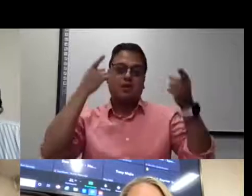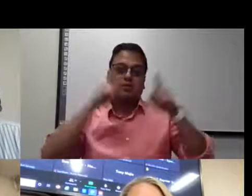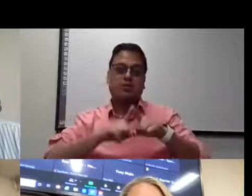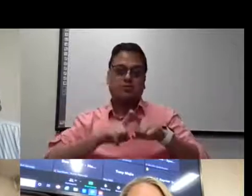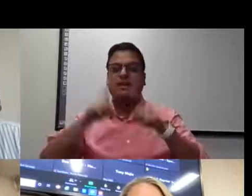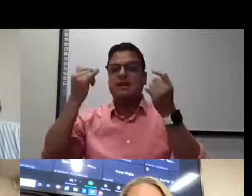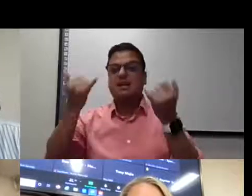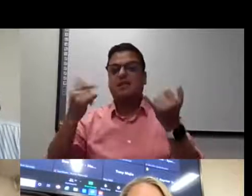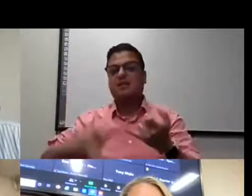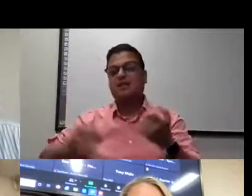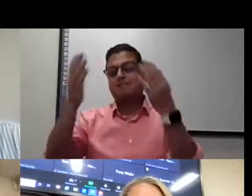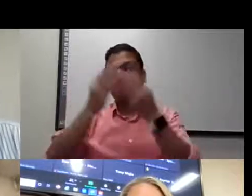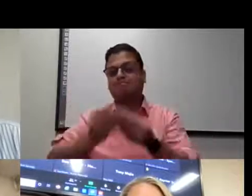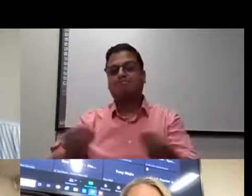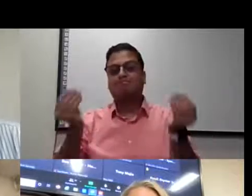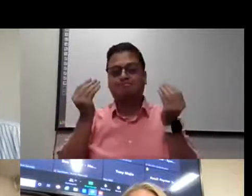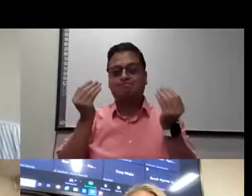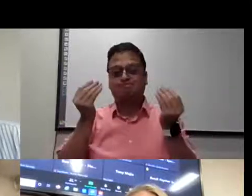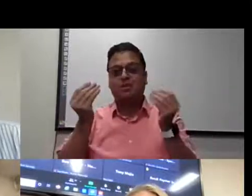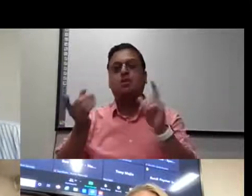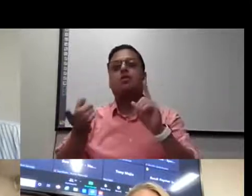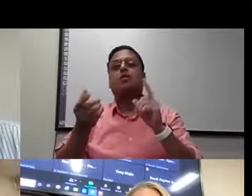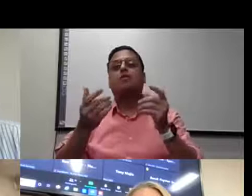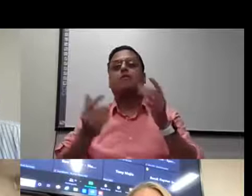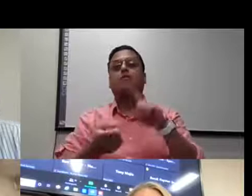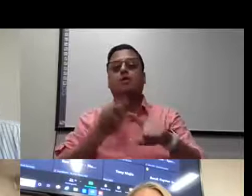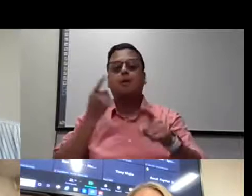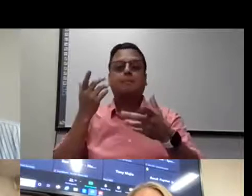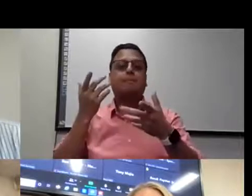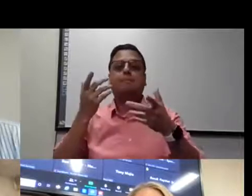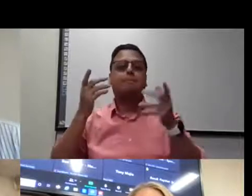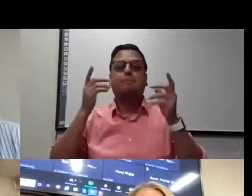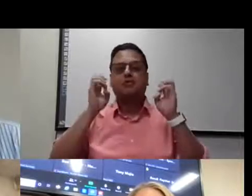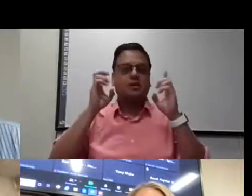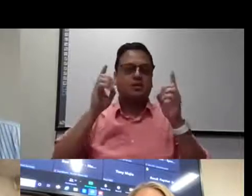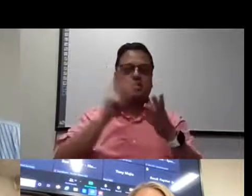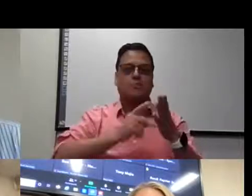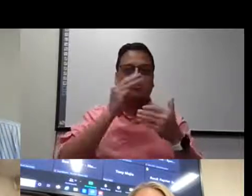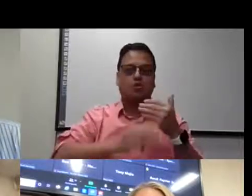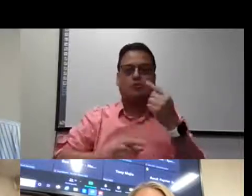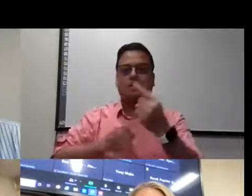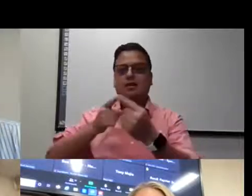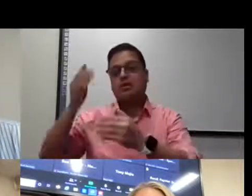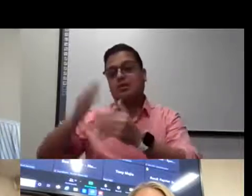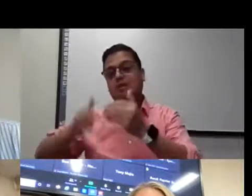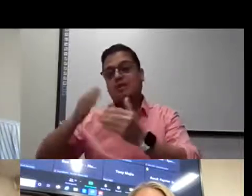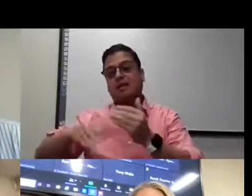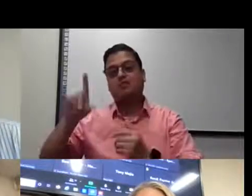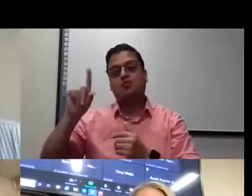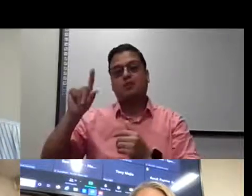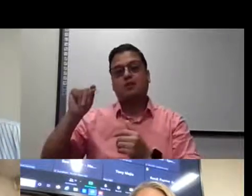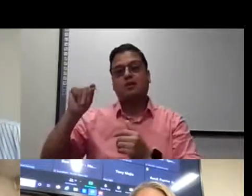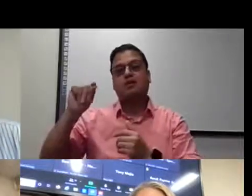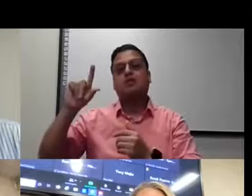of all claims and issues arising from or related to the educational program through the end of the 21-22 school